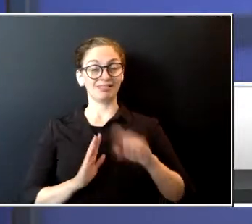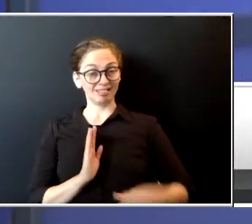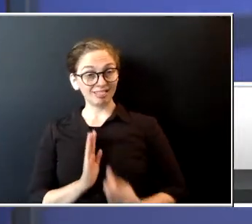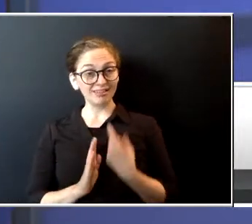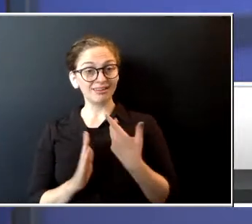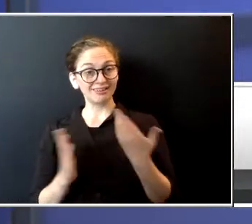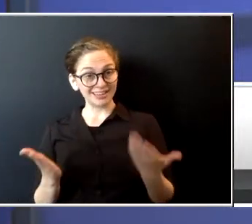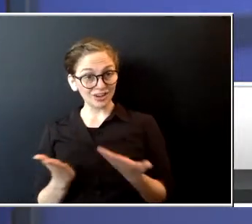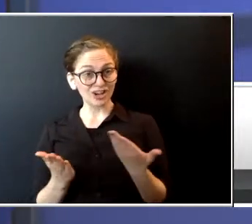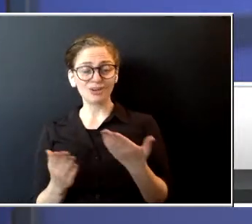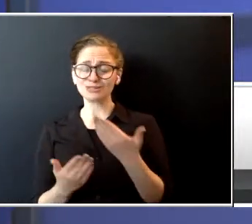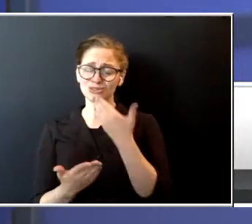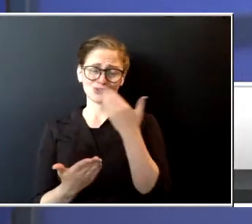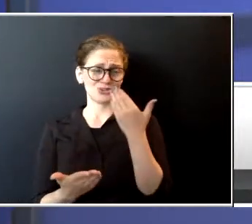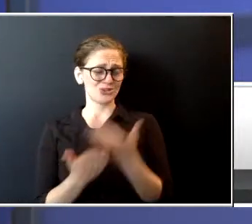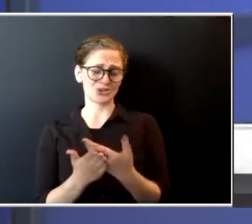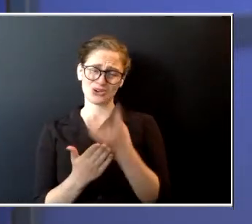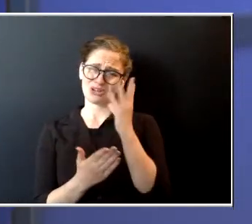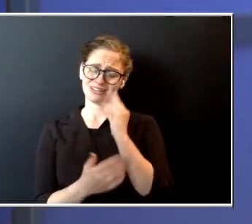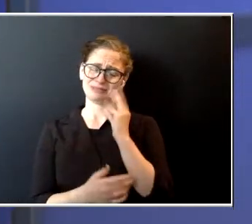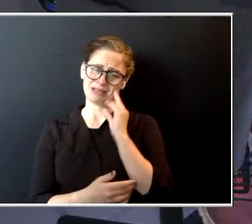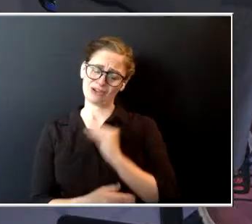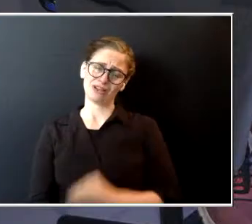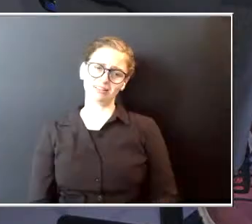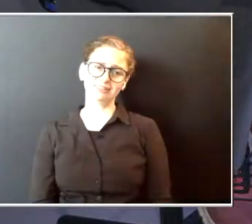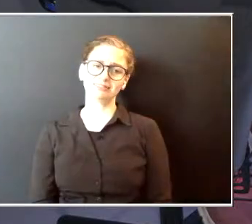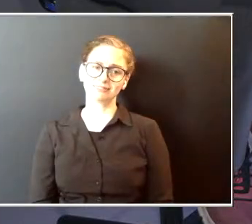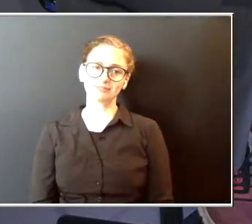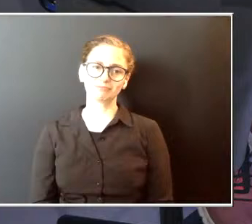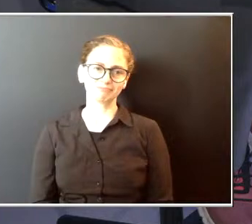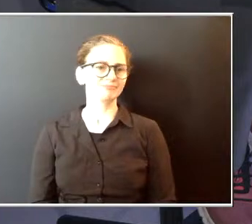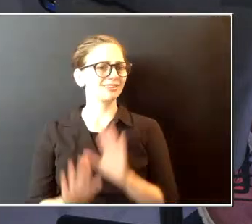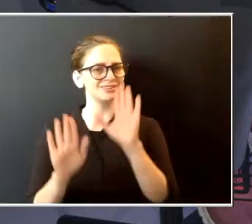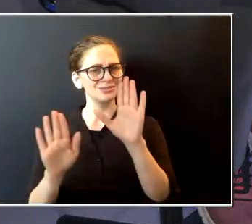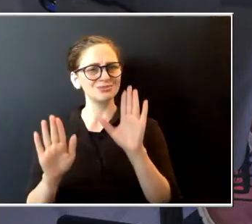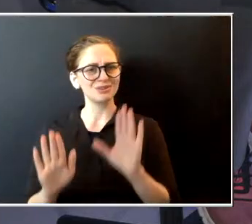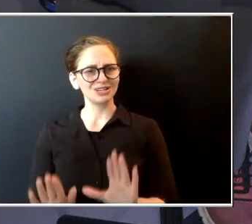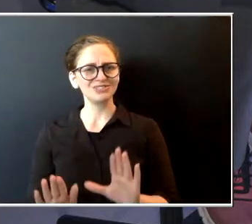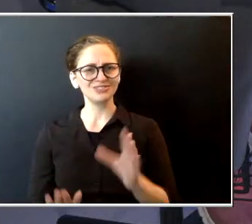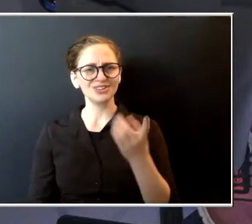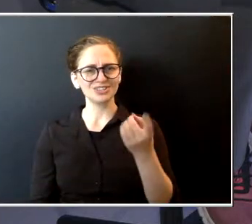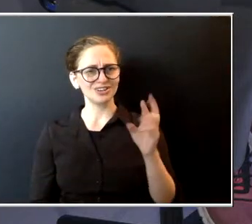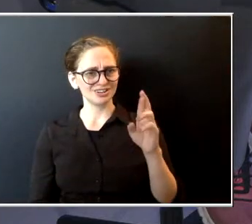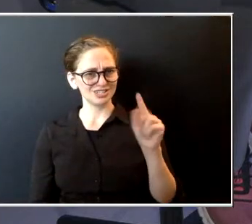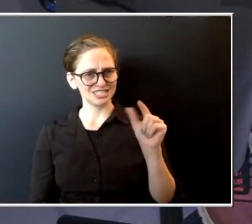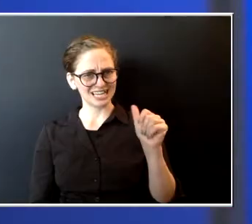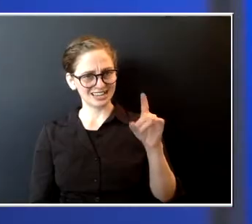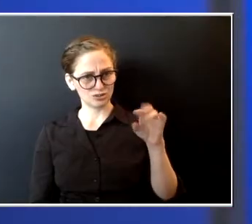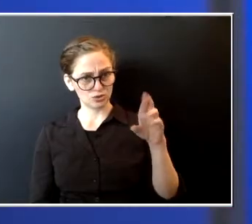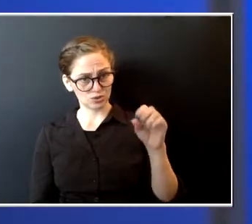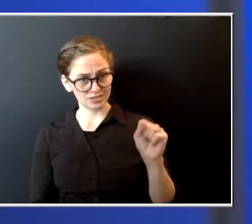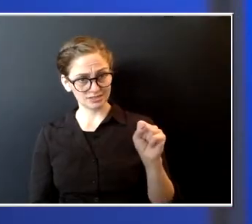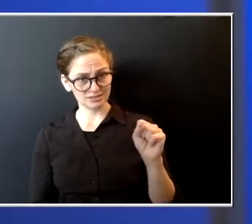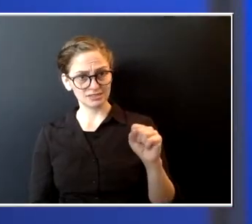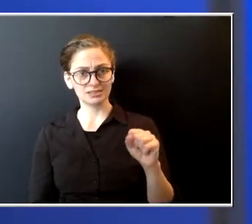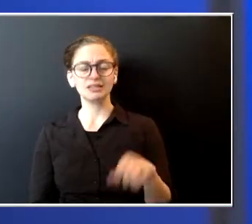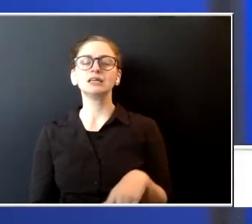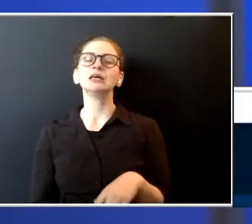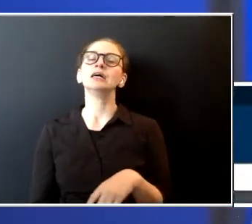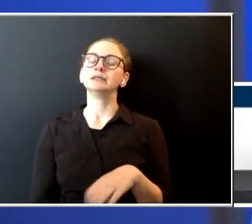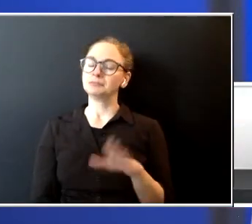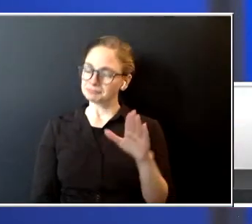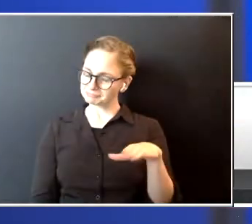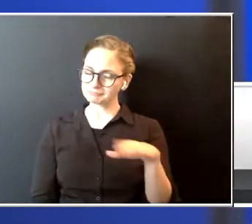experience. It was really a good experience. That's great. Yeah. Dr. Tadros? Yeah, I just, this is really serious. So when you develop aortic